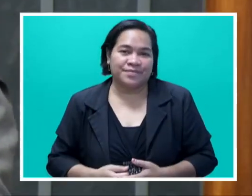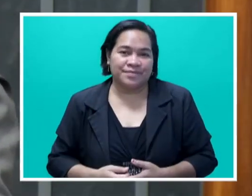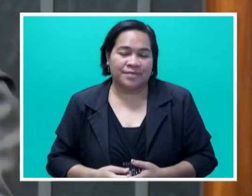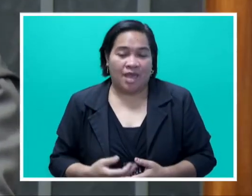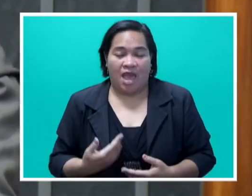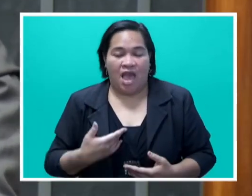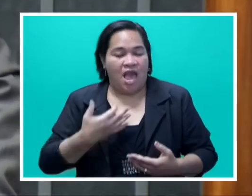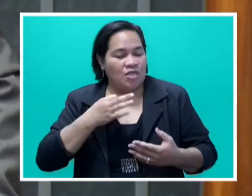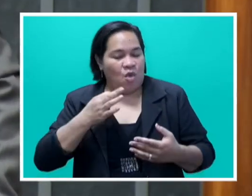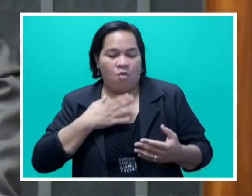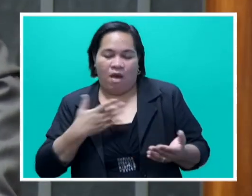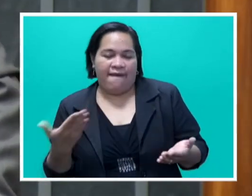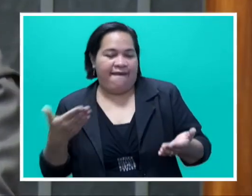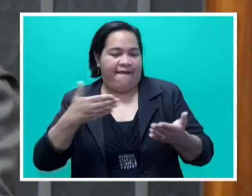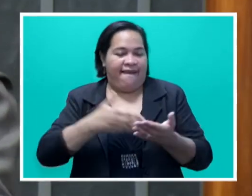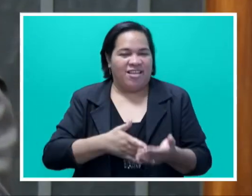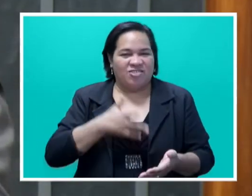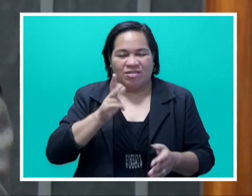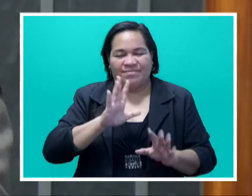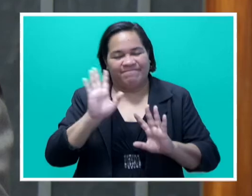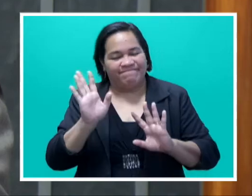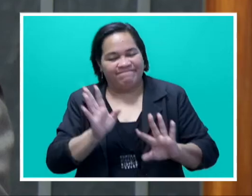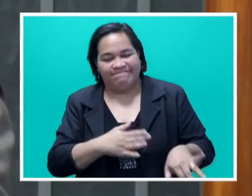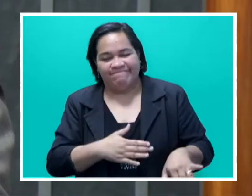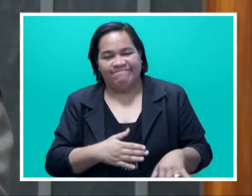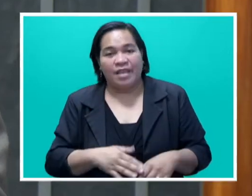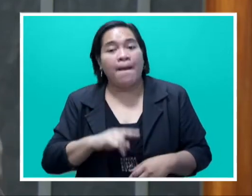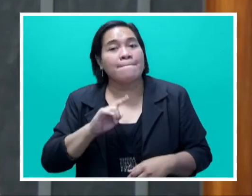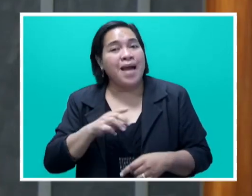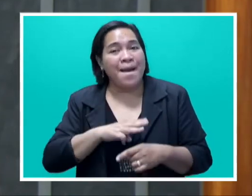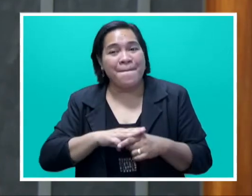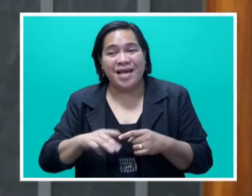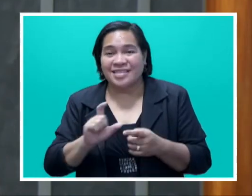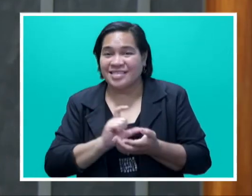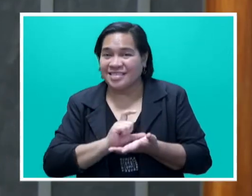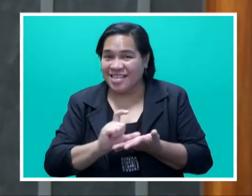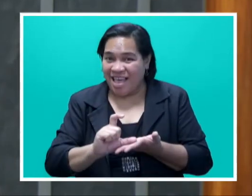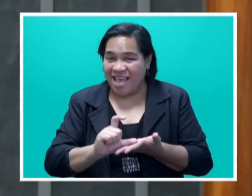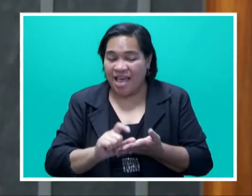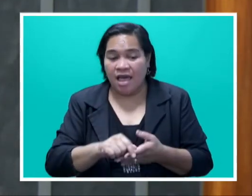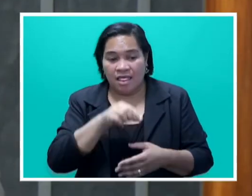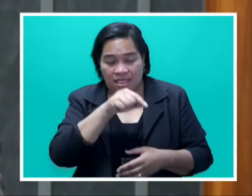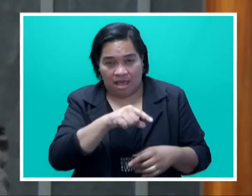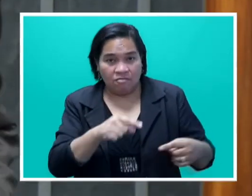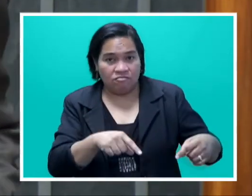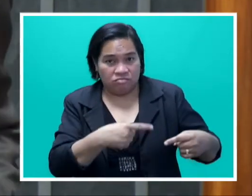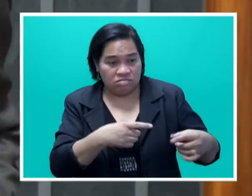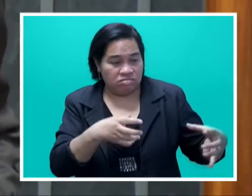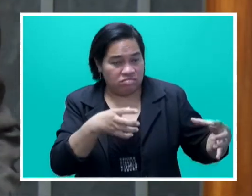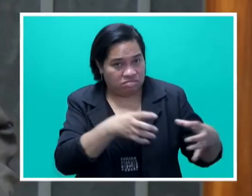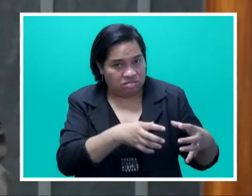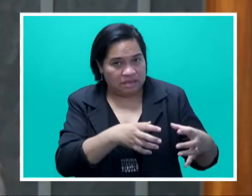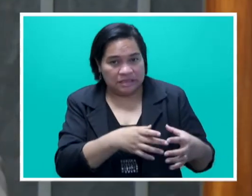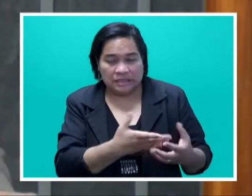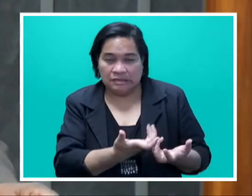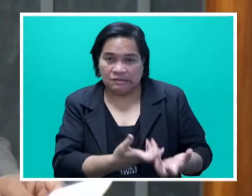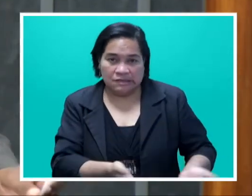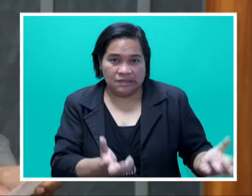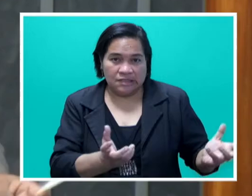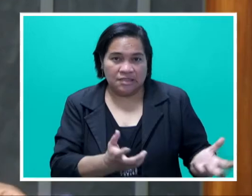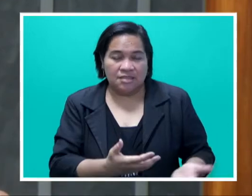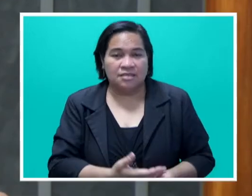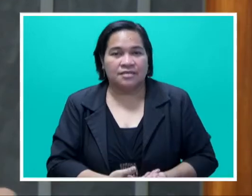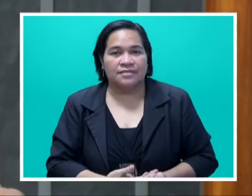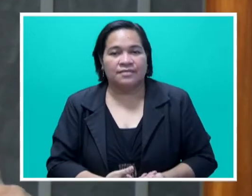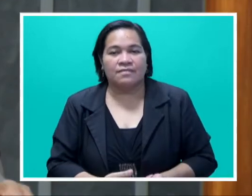I don't want to add any more jokers and all those things. The message is very clear, but in their house of disunity, Mr. Speaker said.